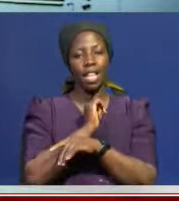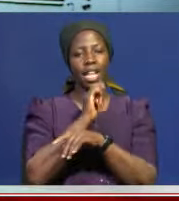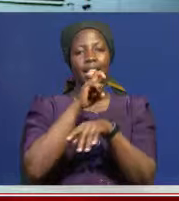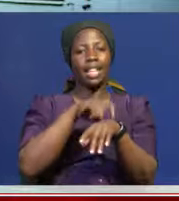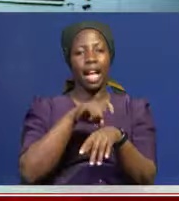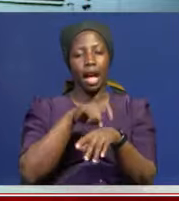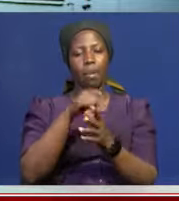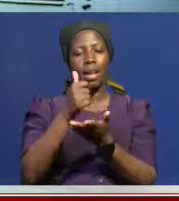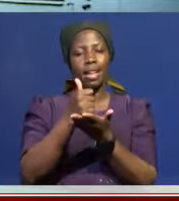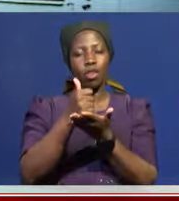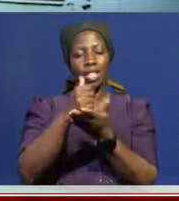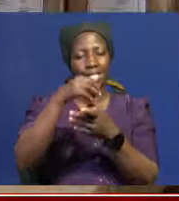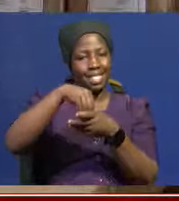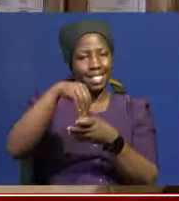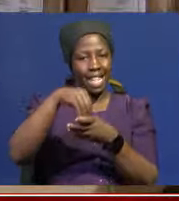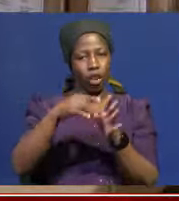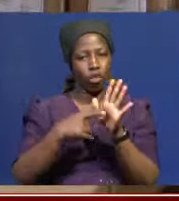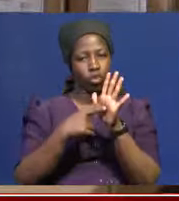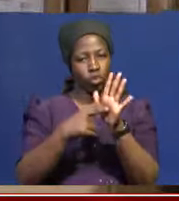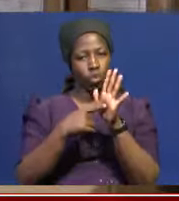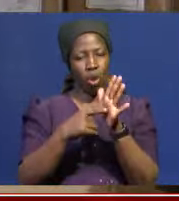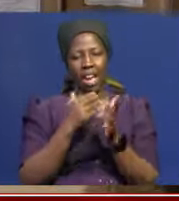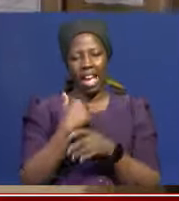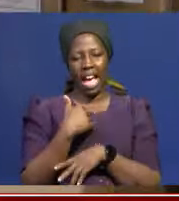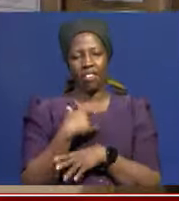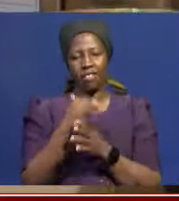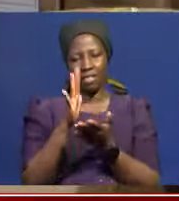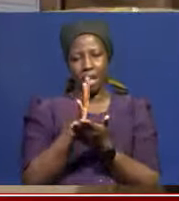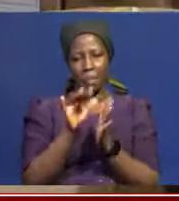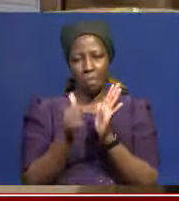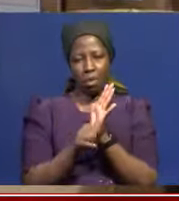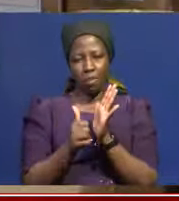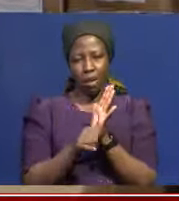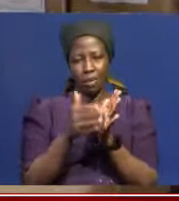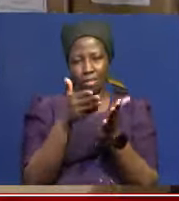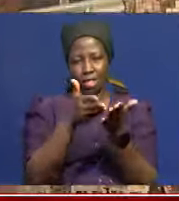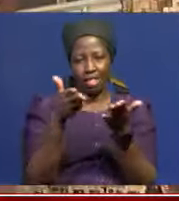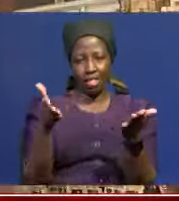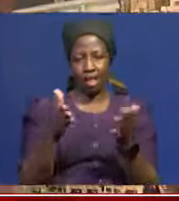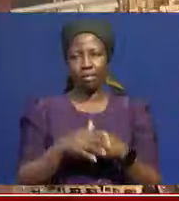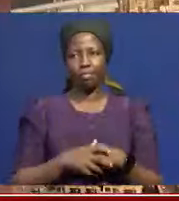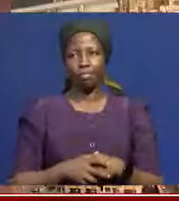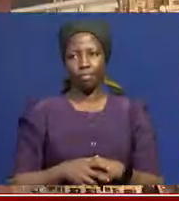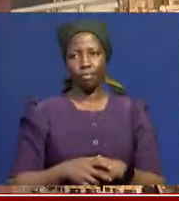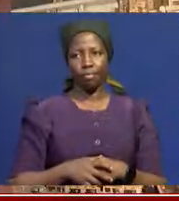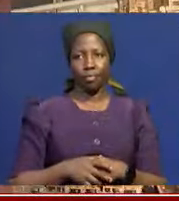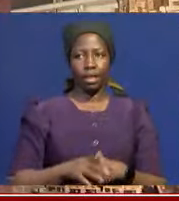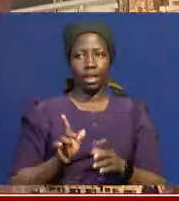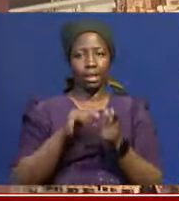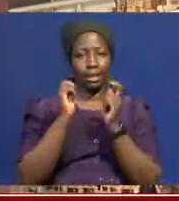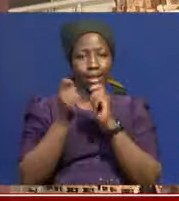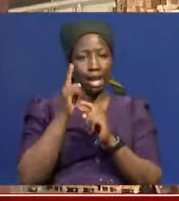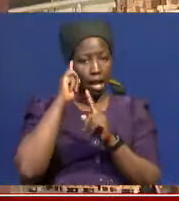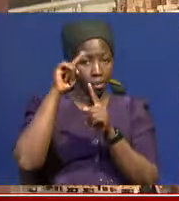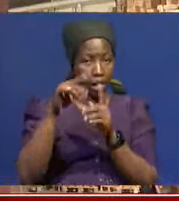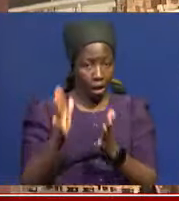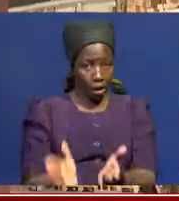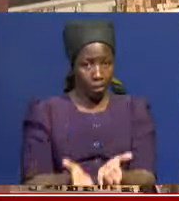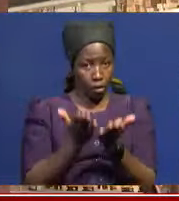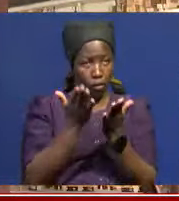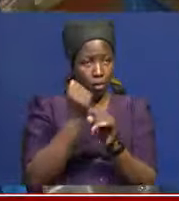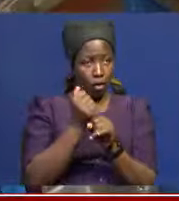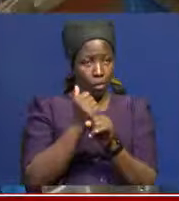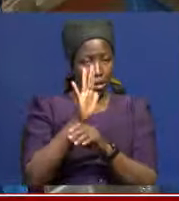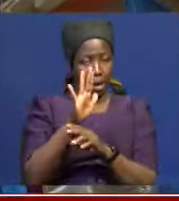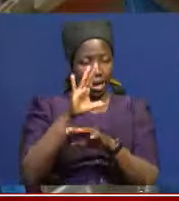revealed irregularities. As part of ongoing reforms aimed at enhancing its performance and gaining public